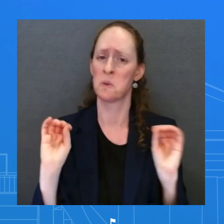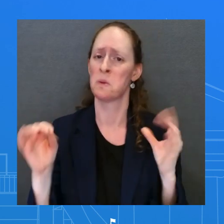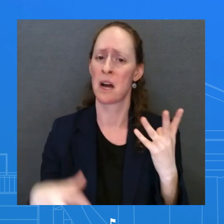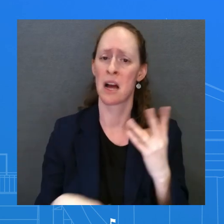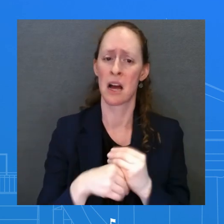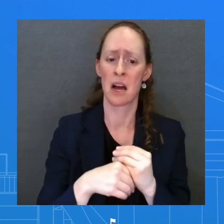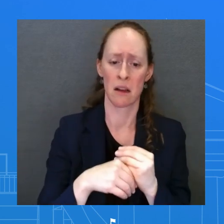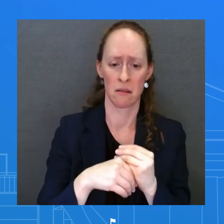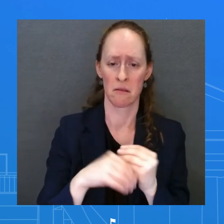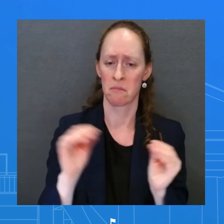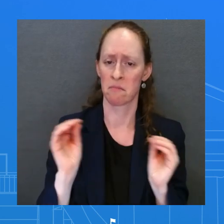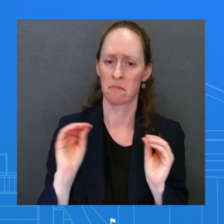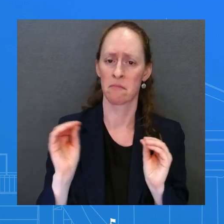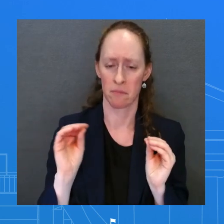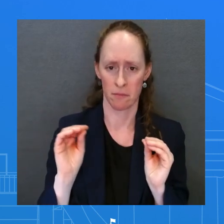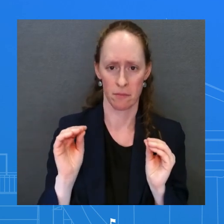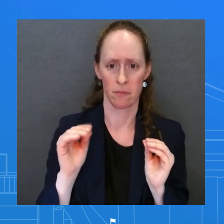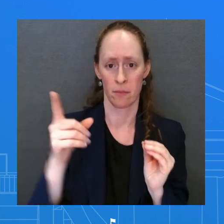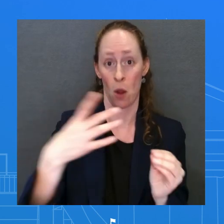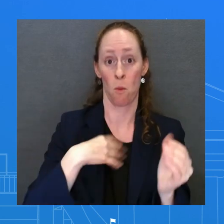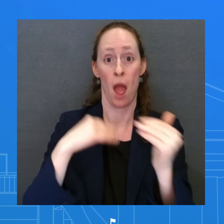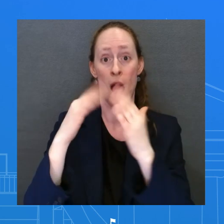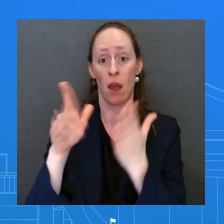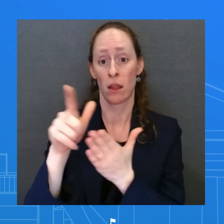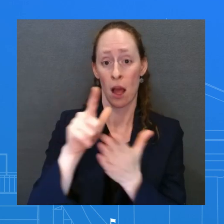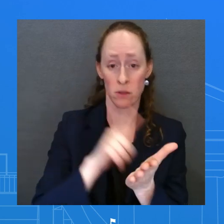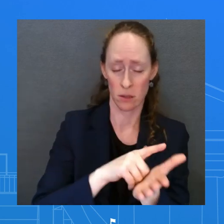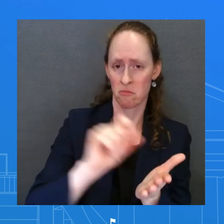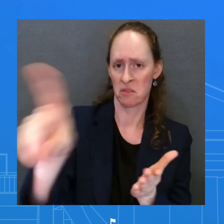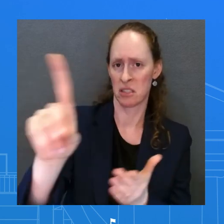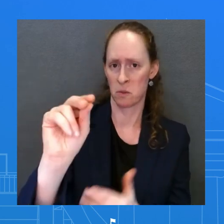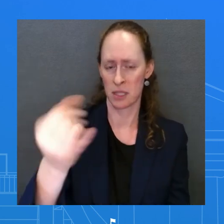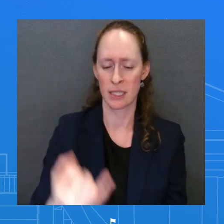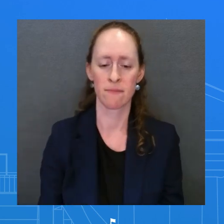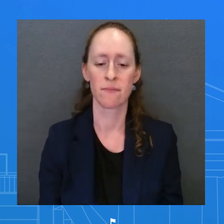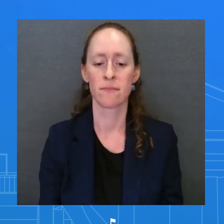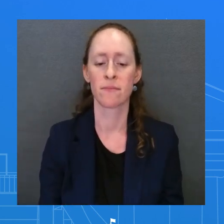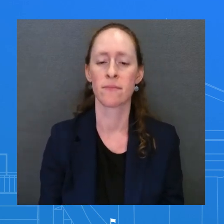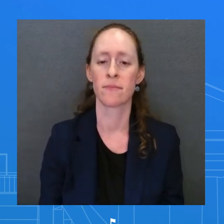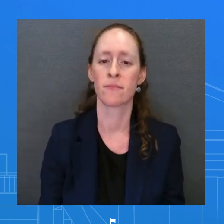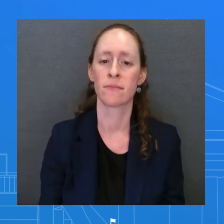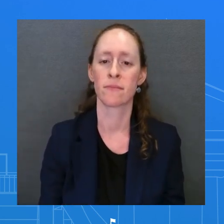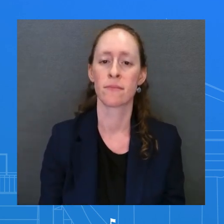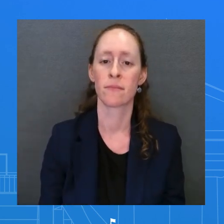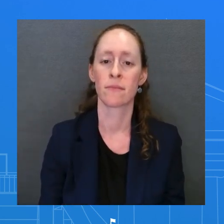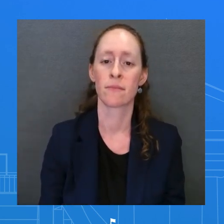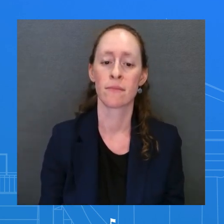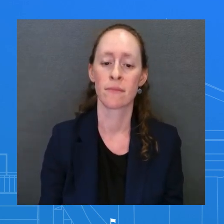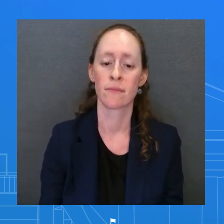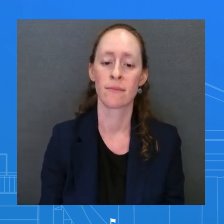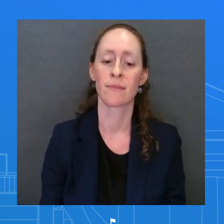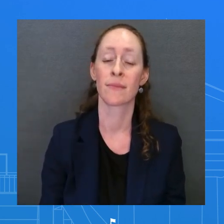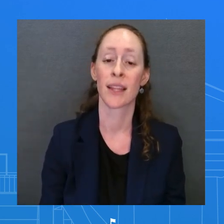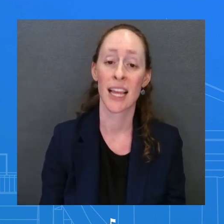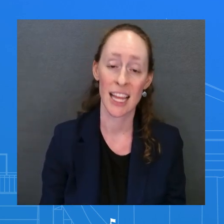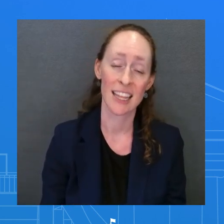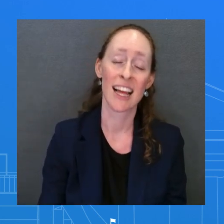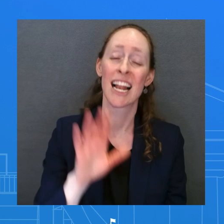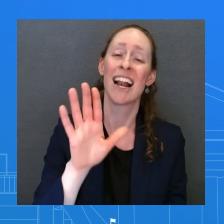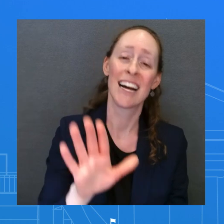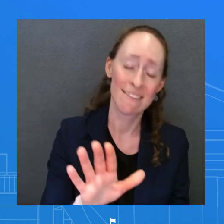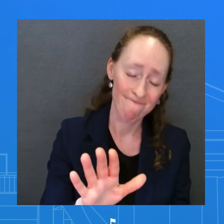Just not going to comment from here. Text message. What I can tell you is I know that my colleague has dealt with this.